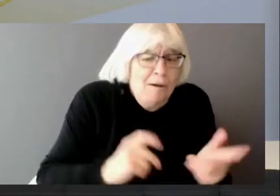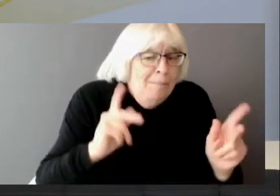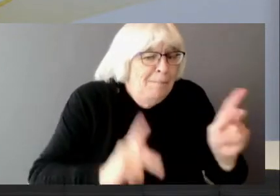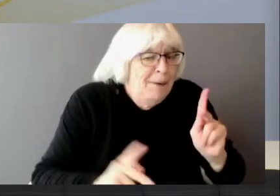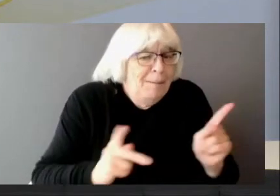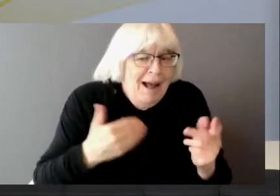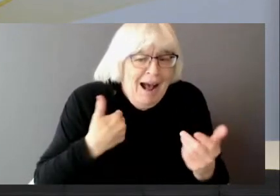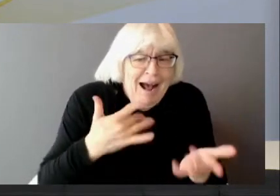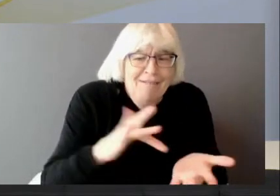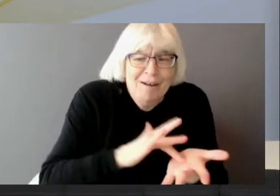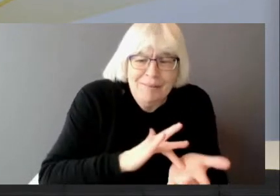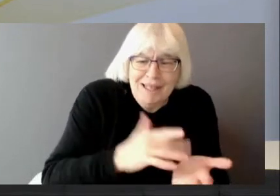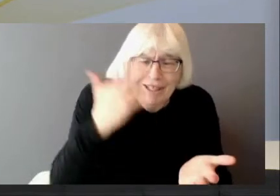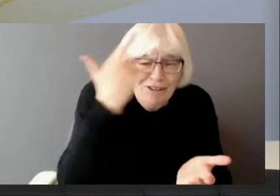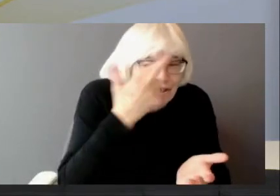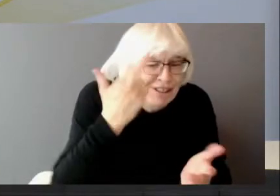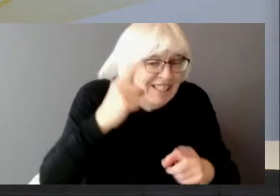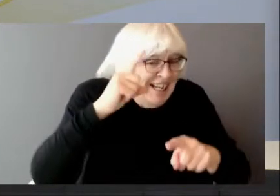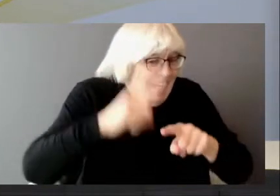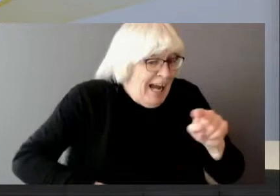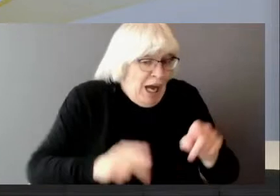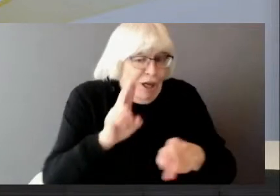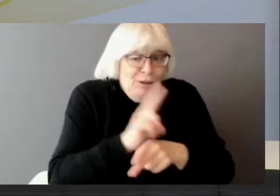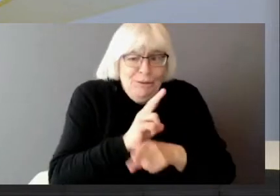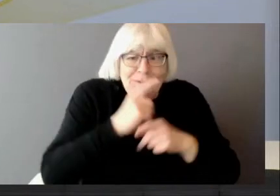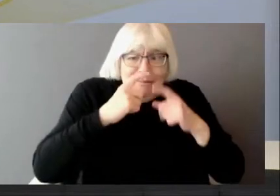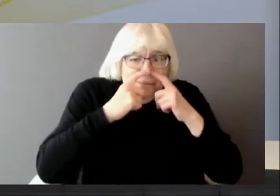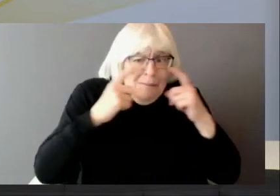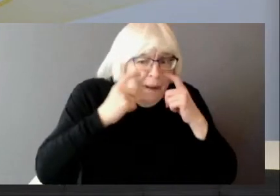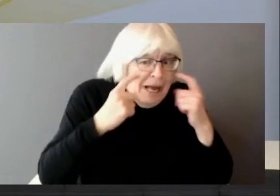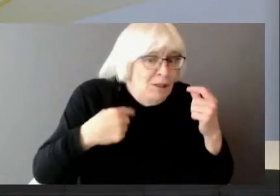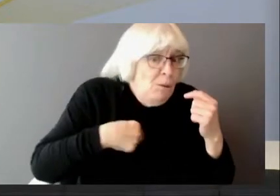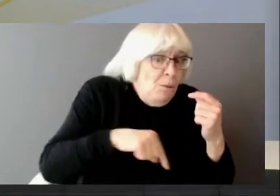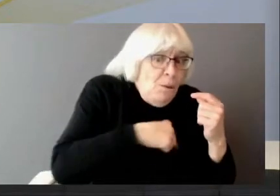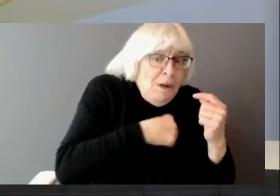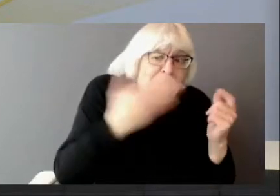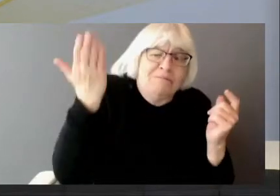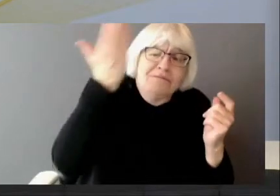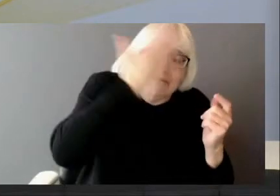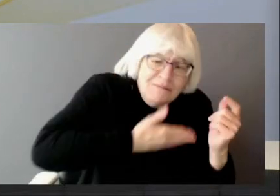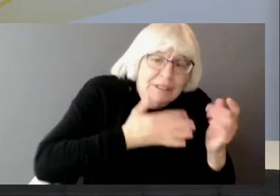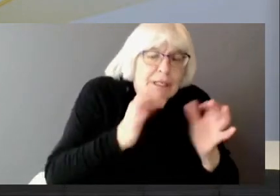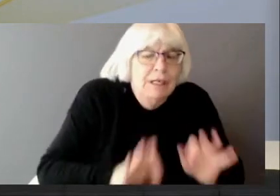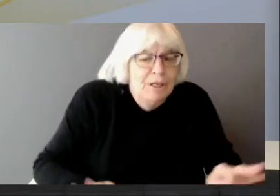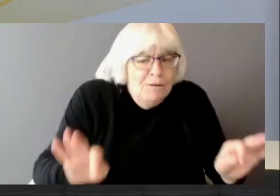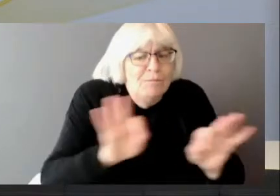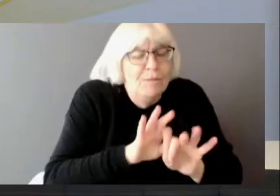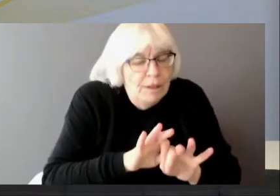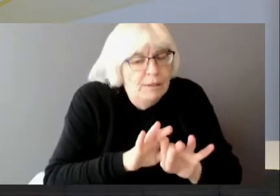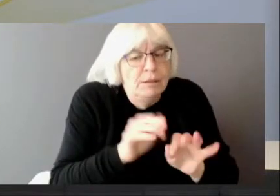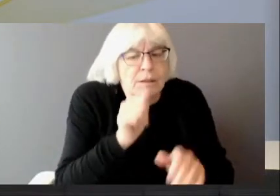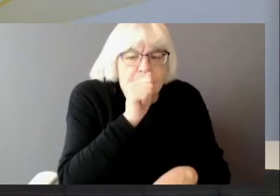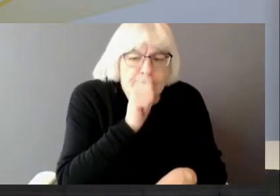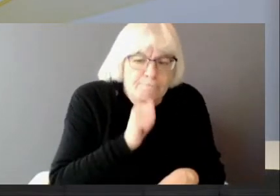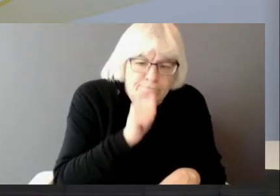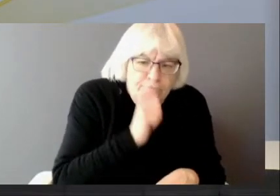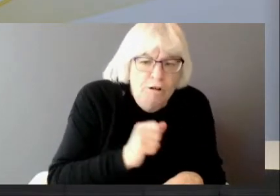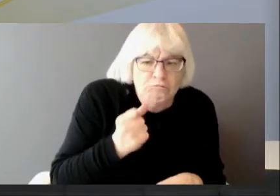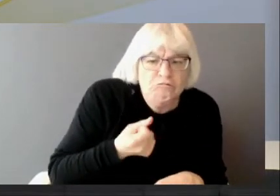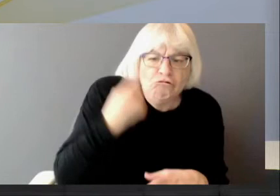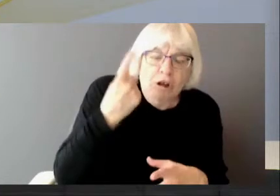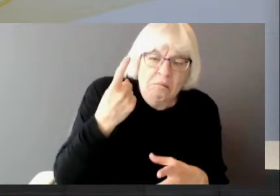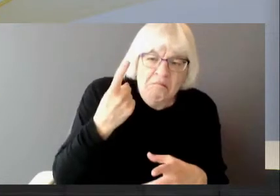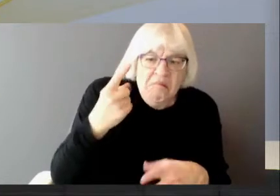obvious. It's important that we be patient and understanding and not judgmental towards individuals who are unable to don a